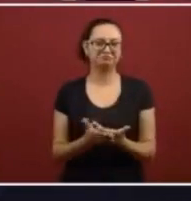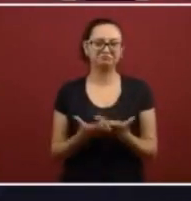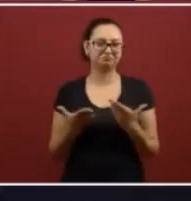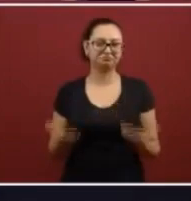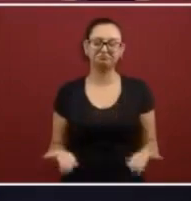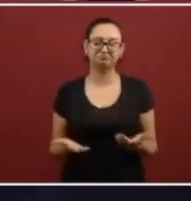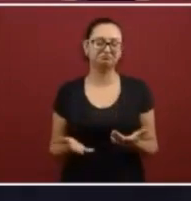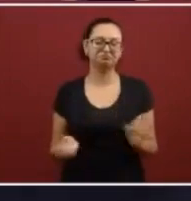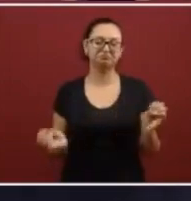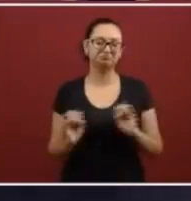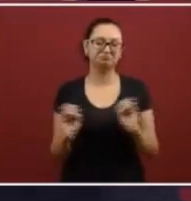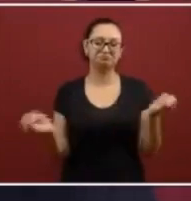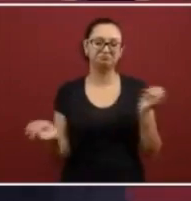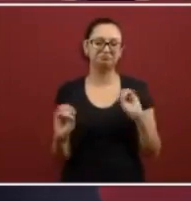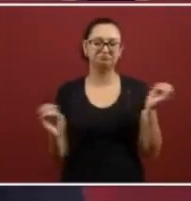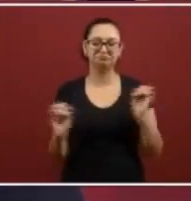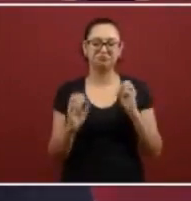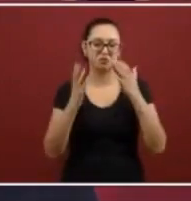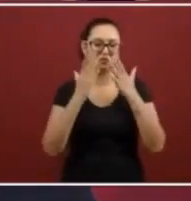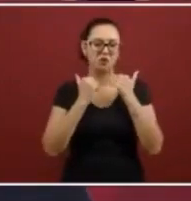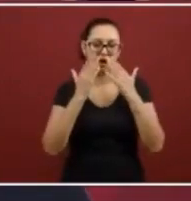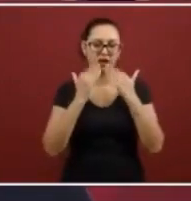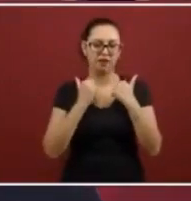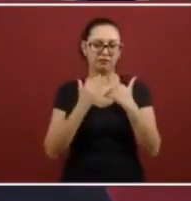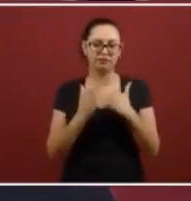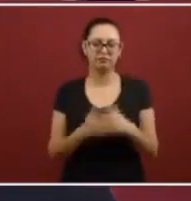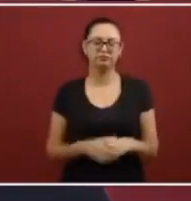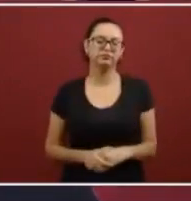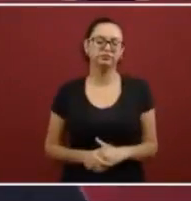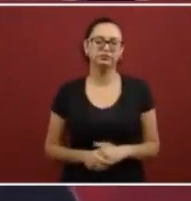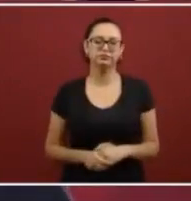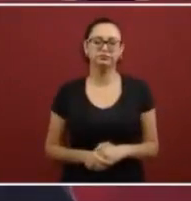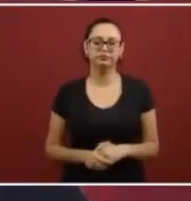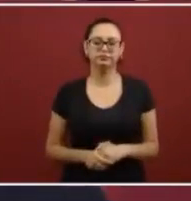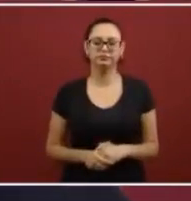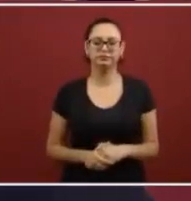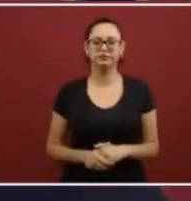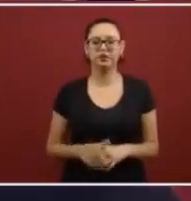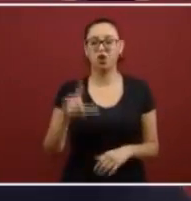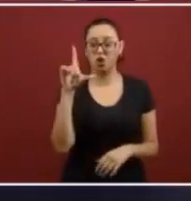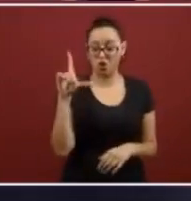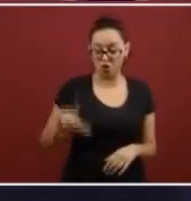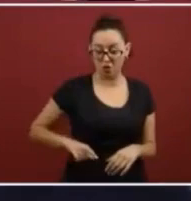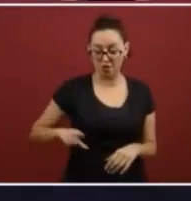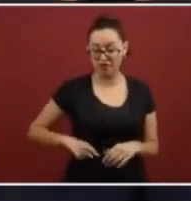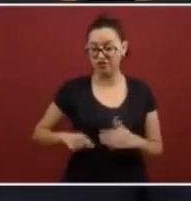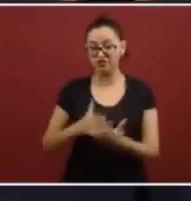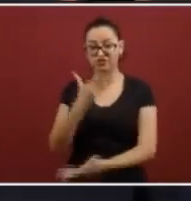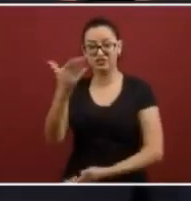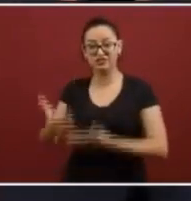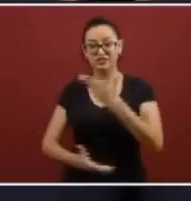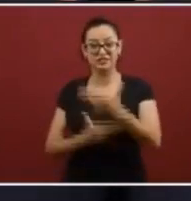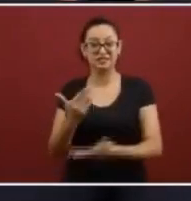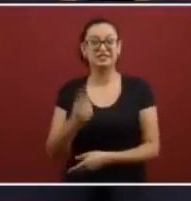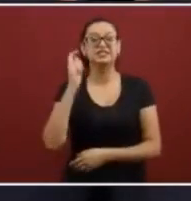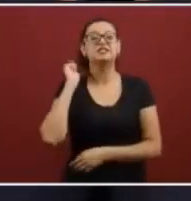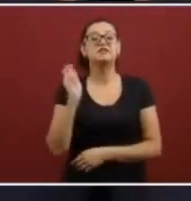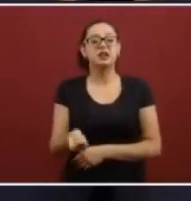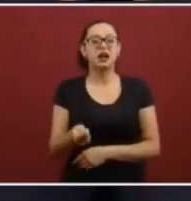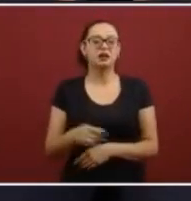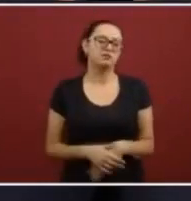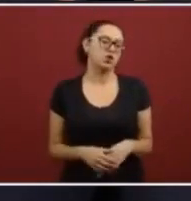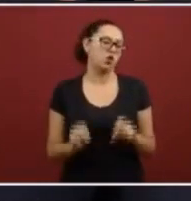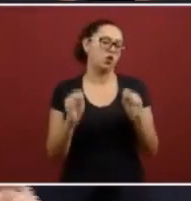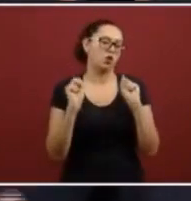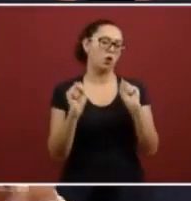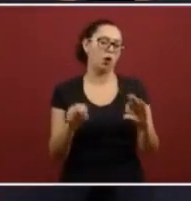No, se llegó it a que happened el that servicio público that era public service was ir a una oficina, would